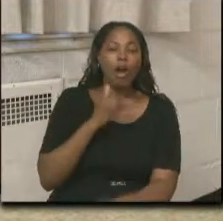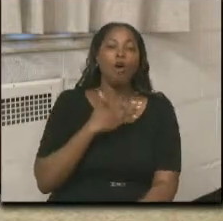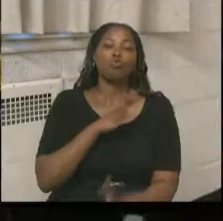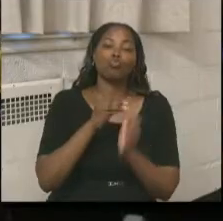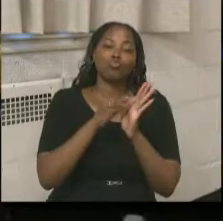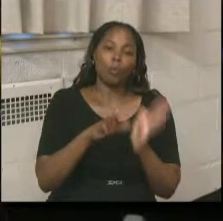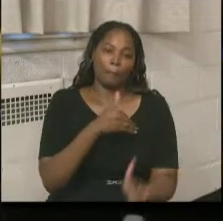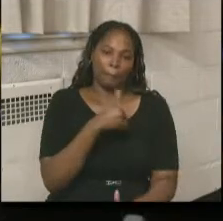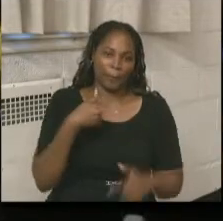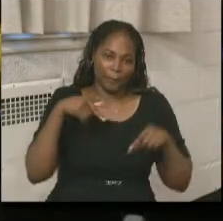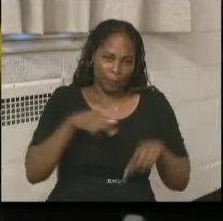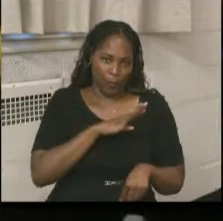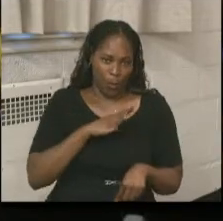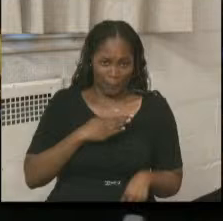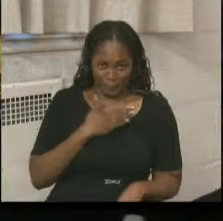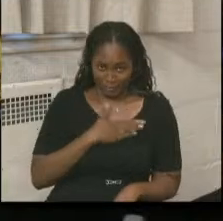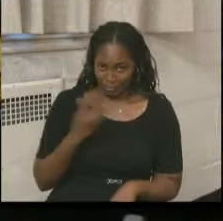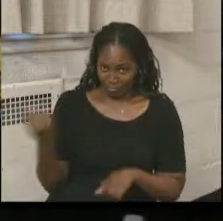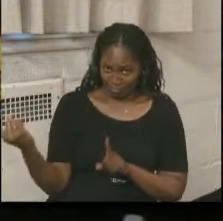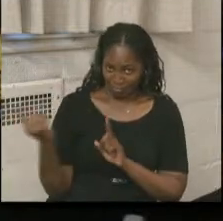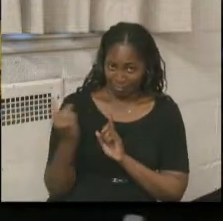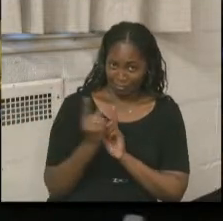please.